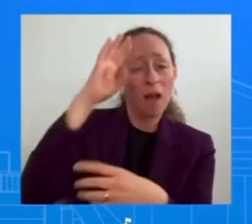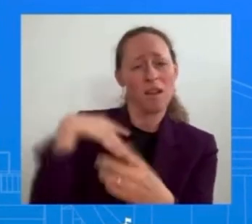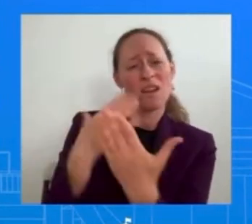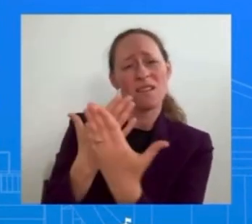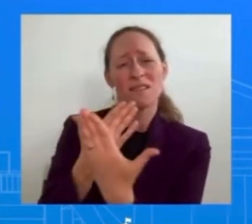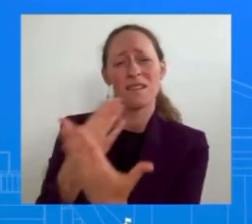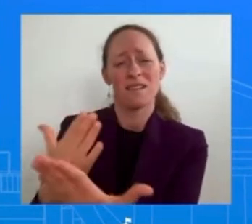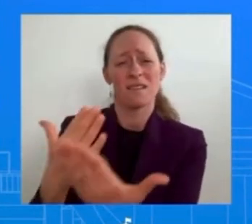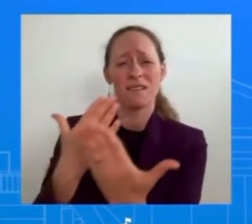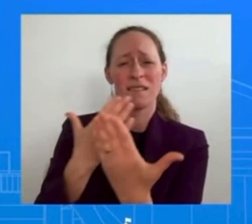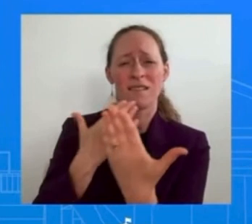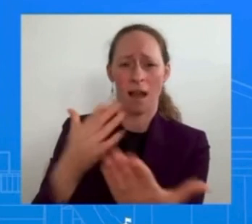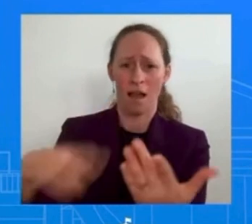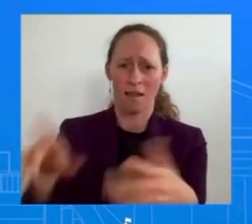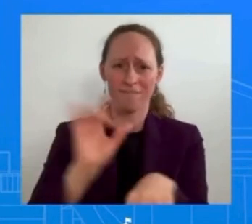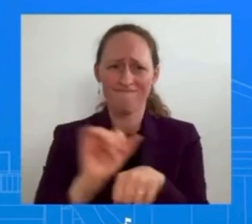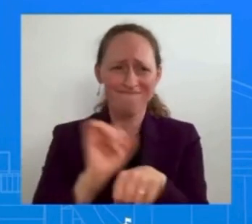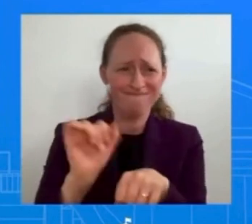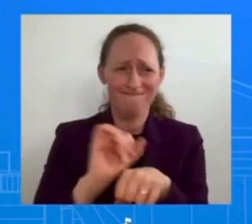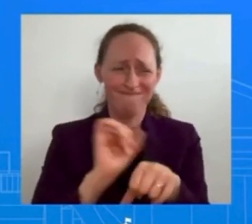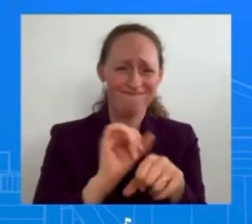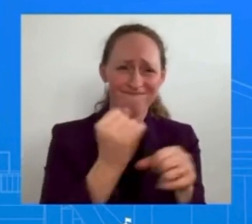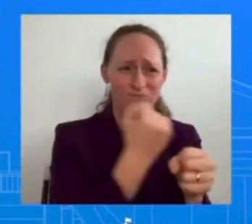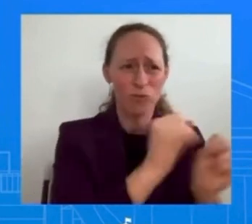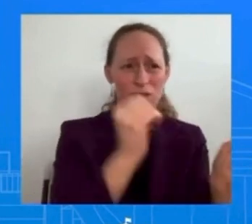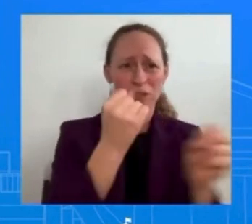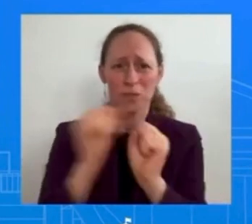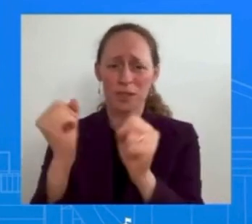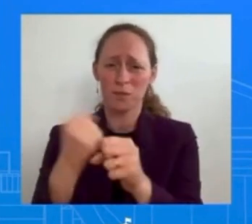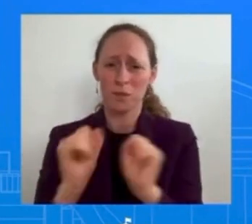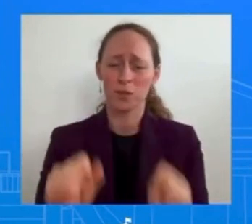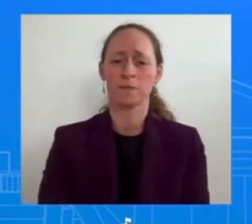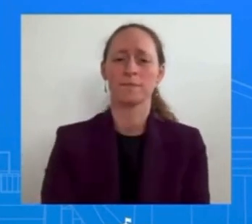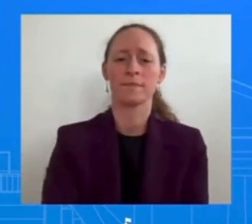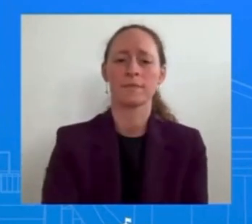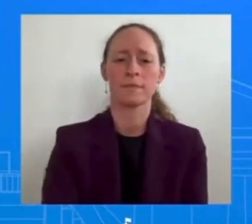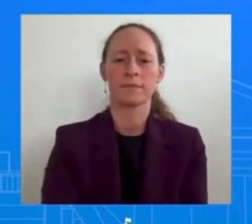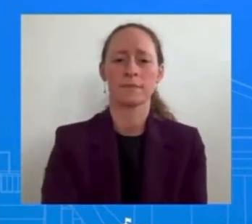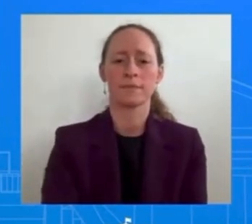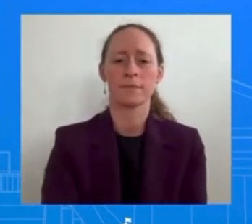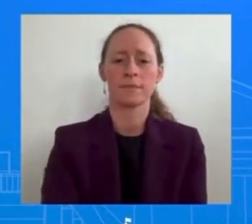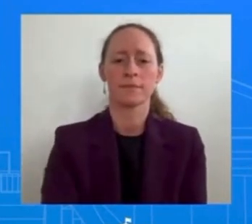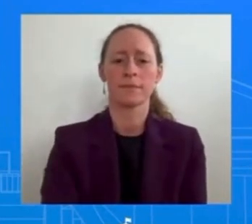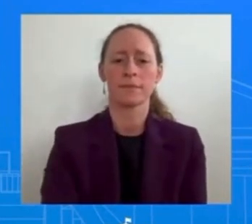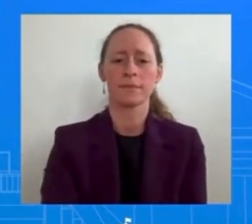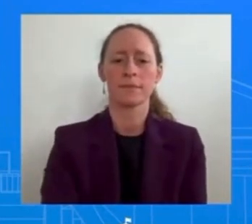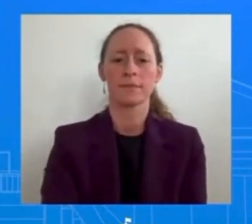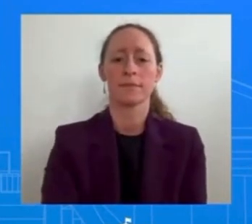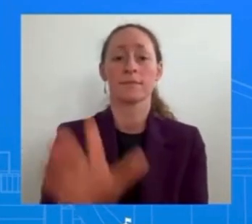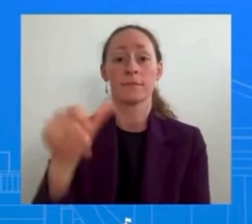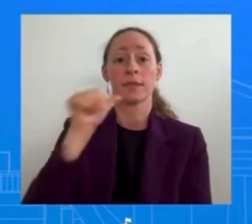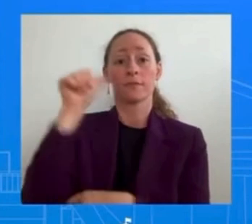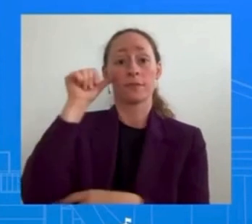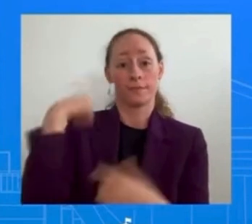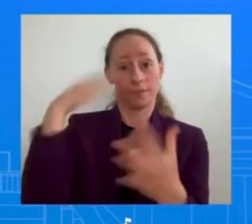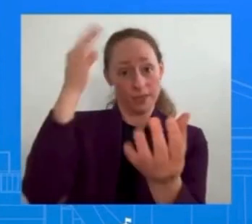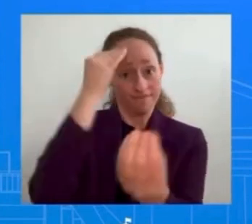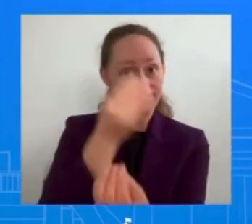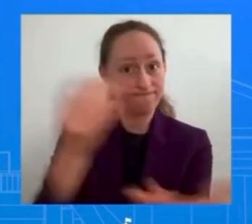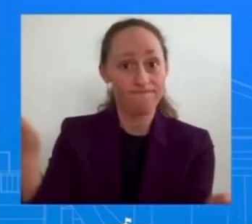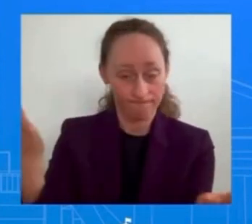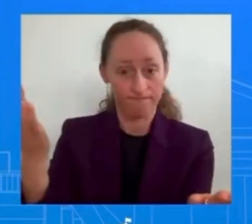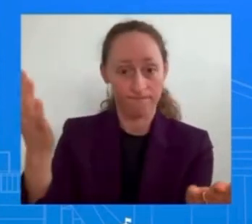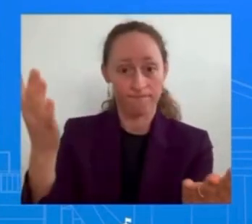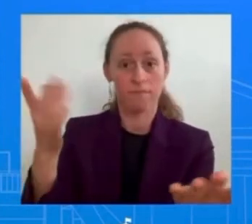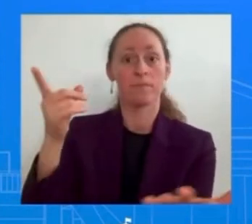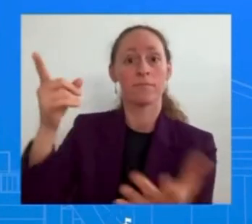the President and the First Lady will be traveling to Hawaii on Monday to meet with first responders, survivors, as well as federal, state, and